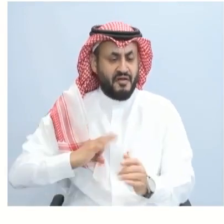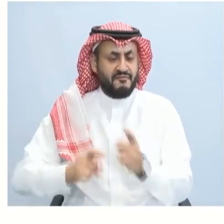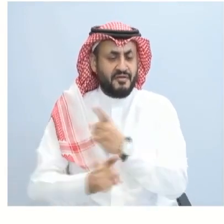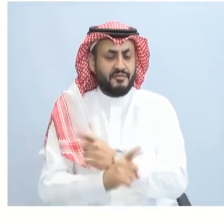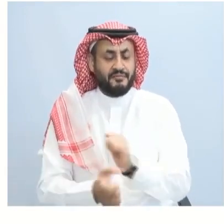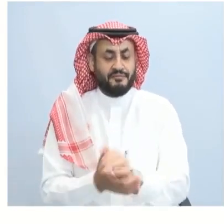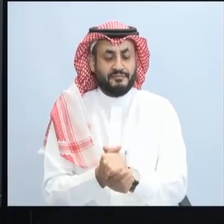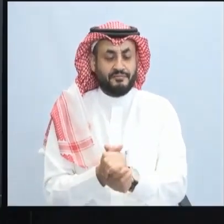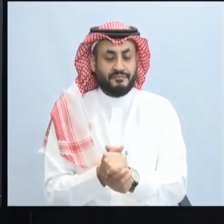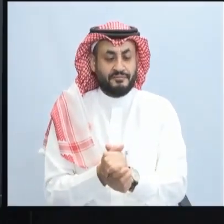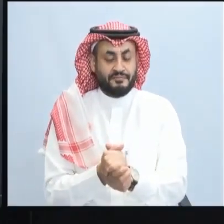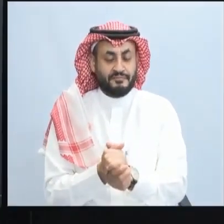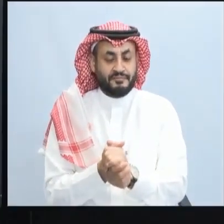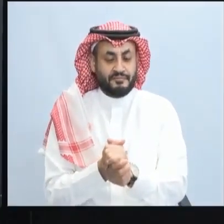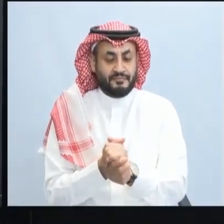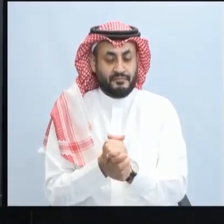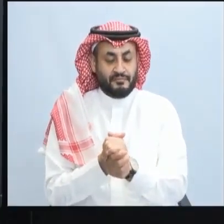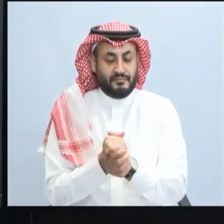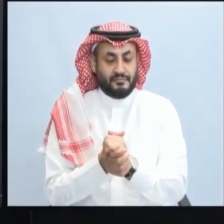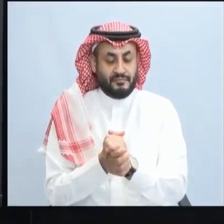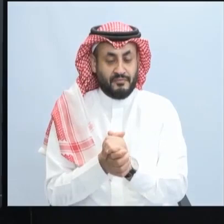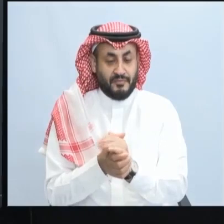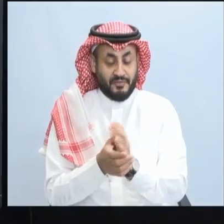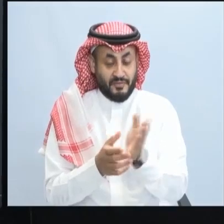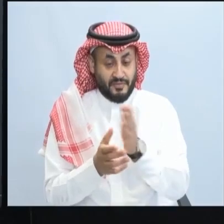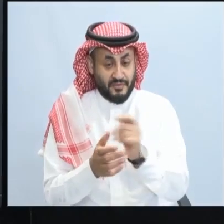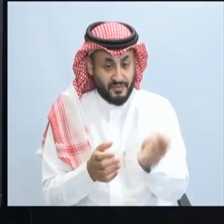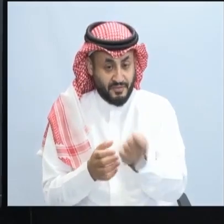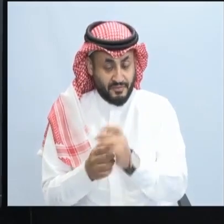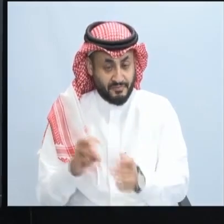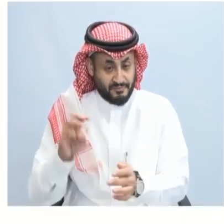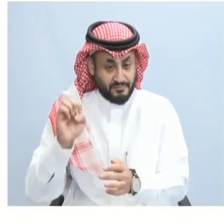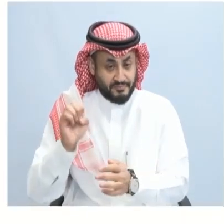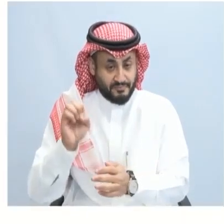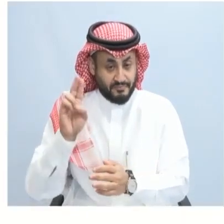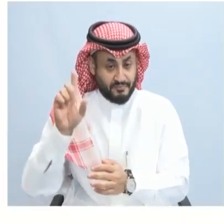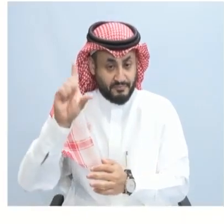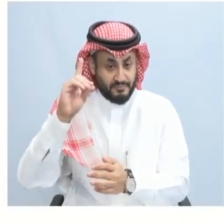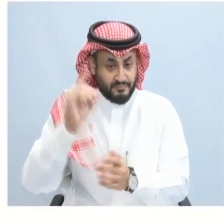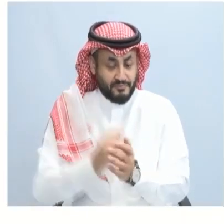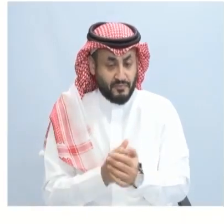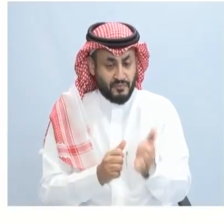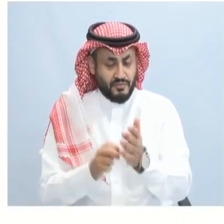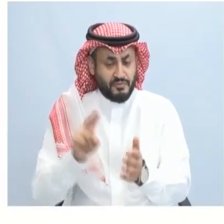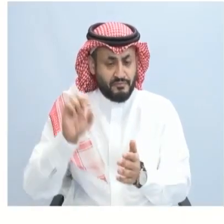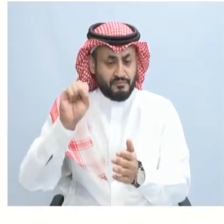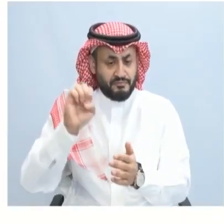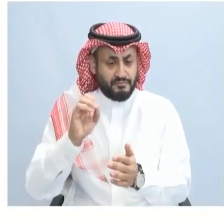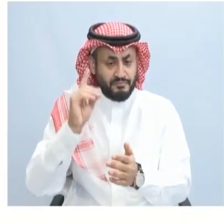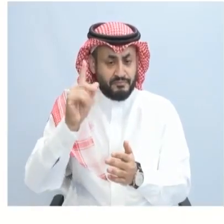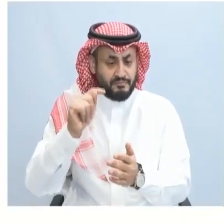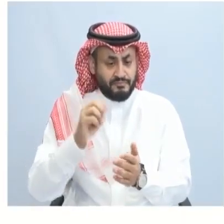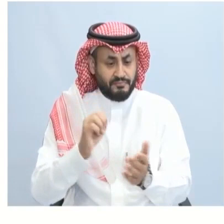So here we are going to use either would or used to. So we have here, what did you write as an example? I have